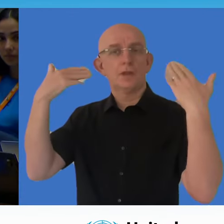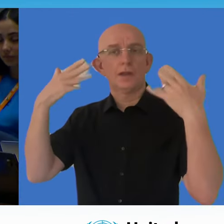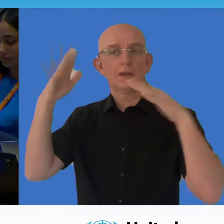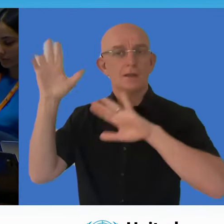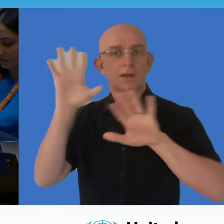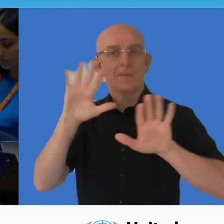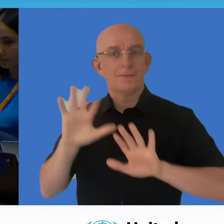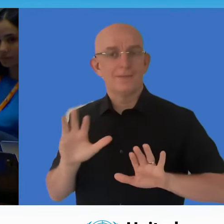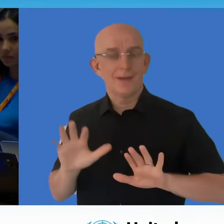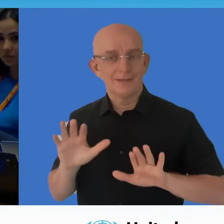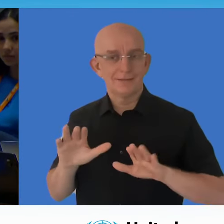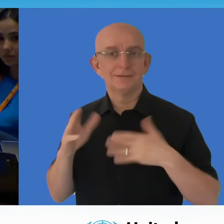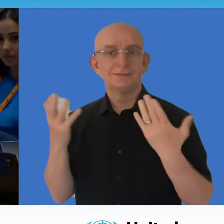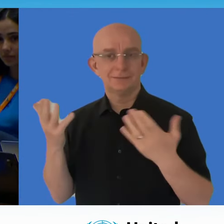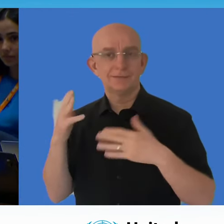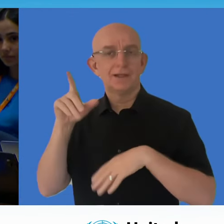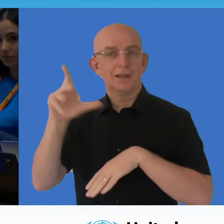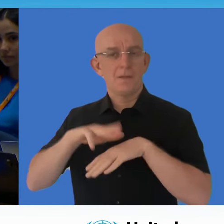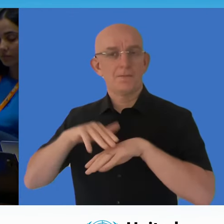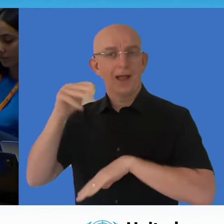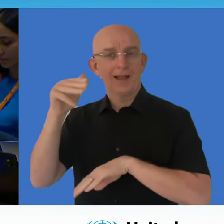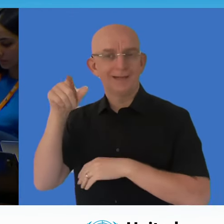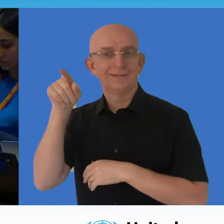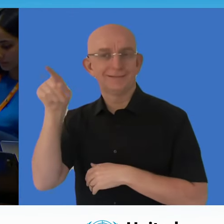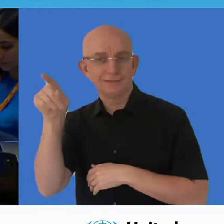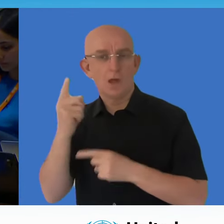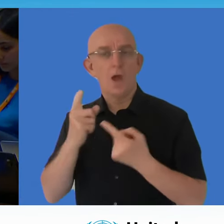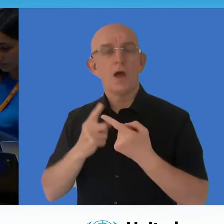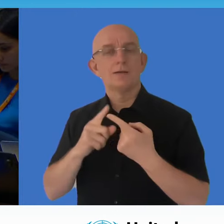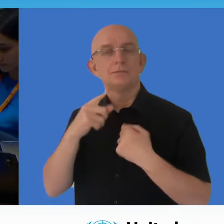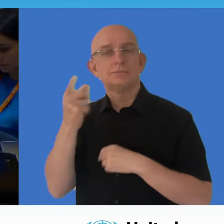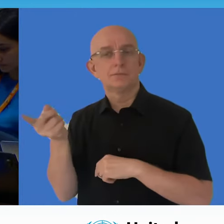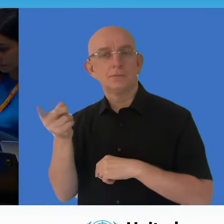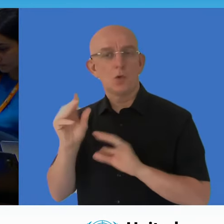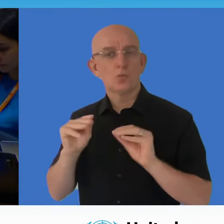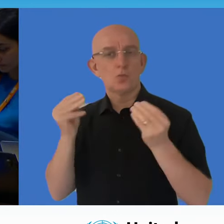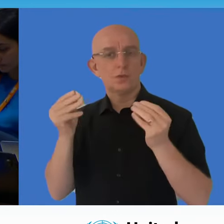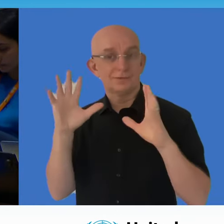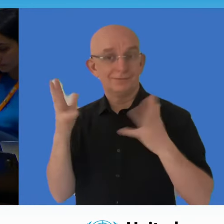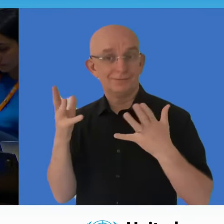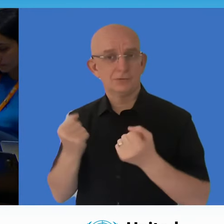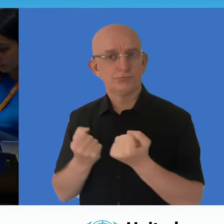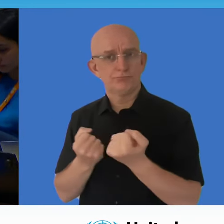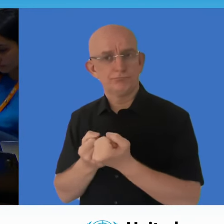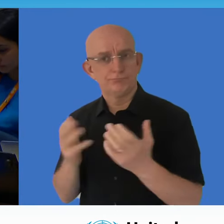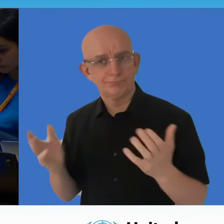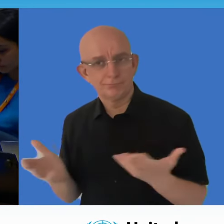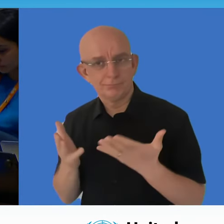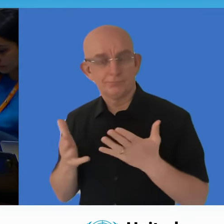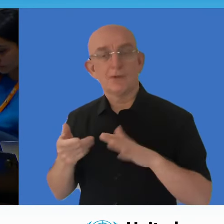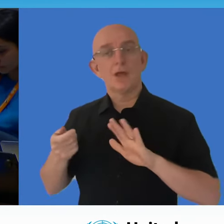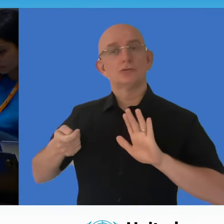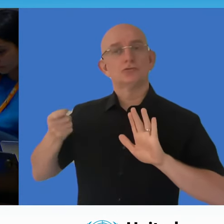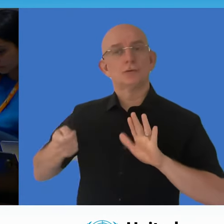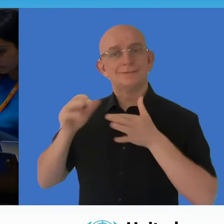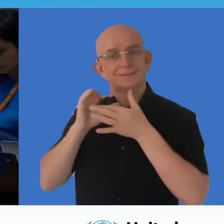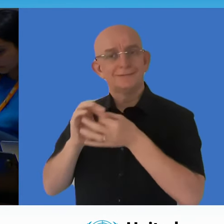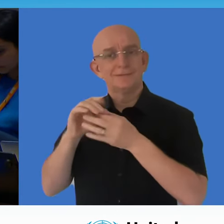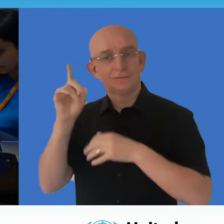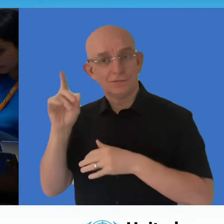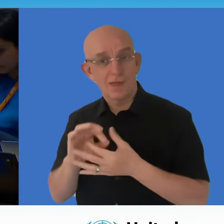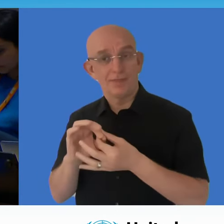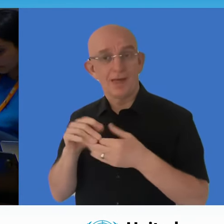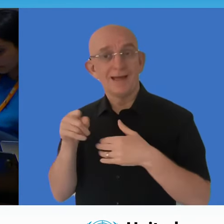and Ms. Justice Faith Betty, co-founder of the organization Revolutionaire. I